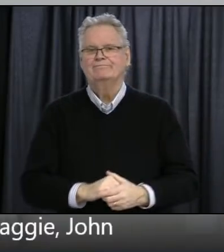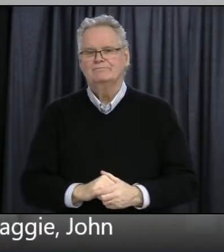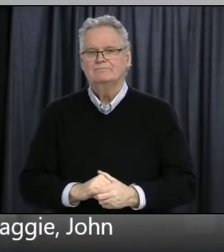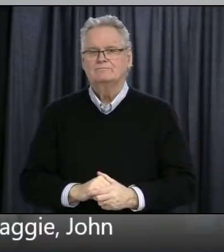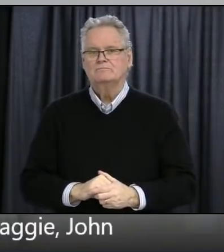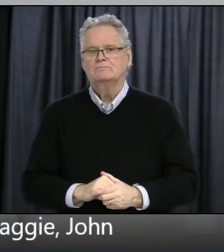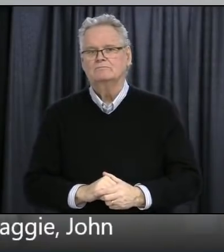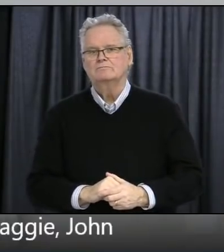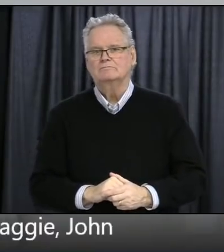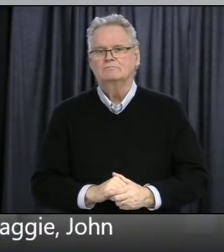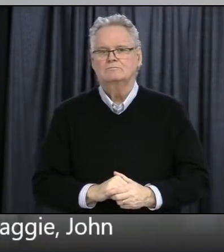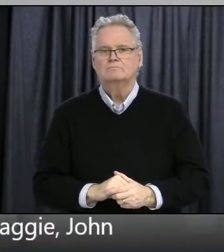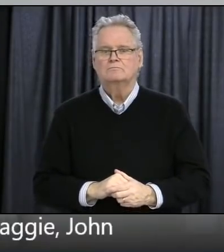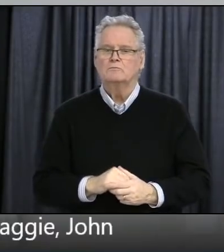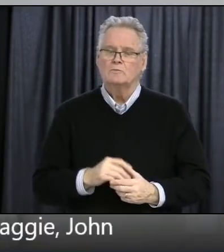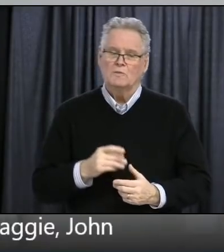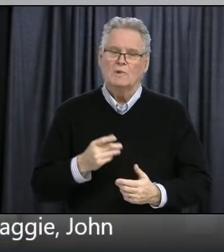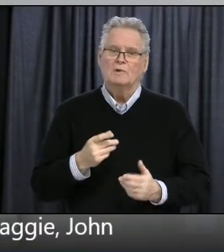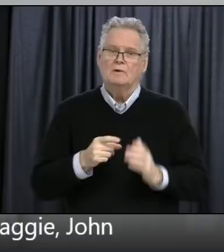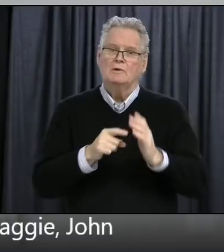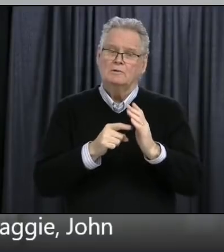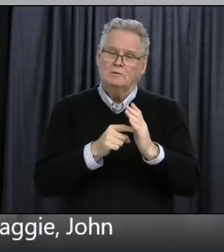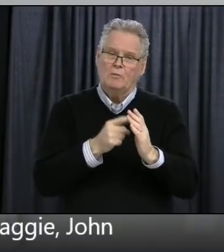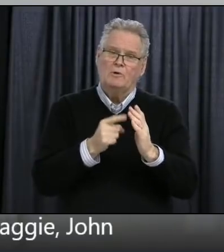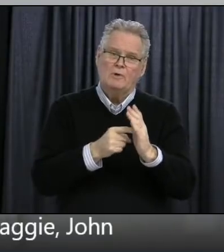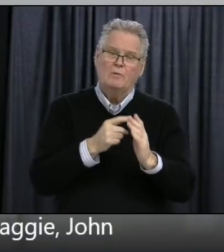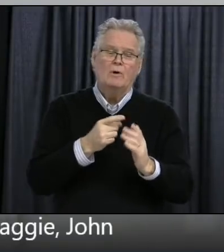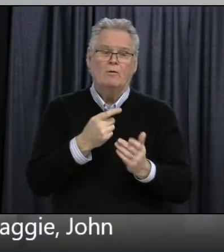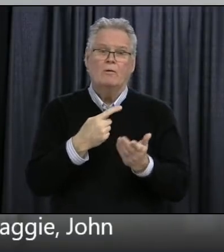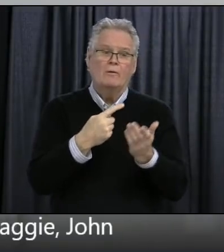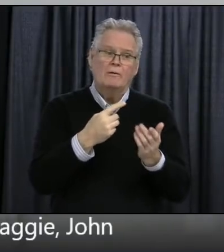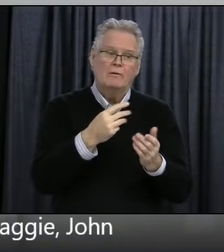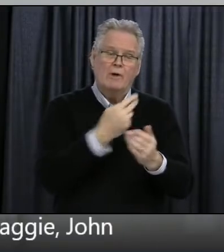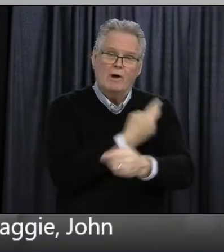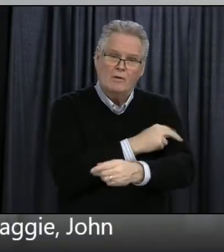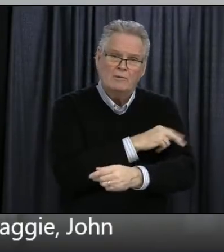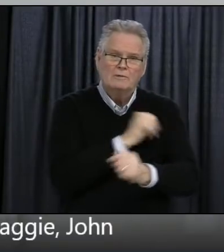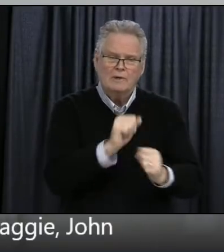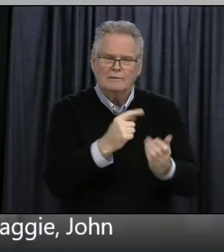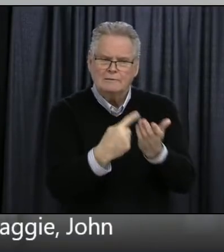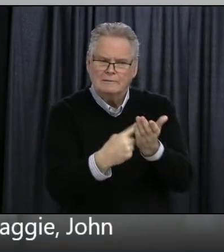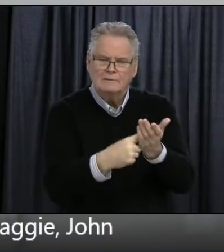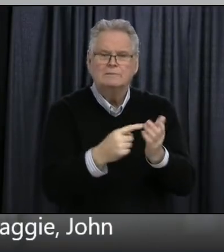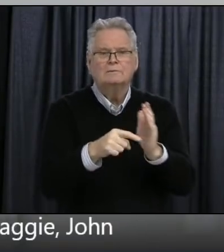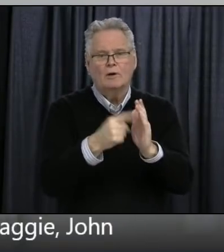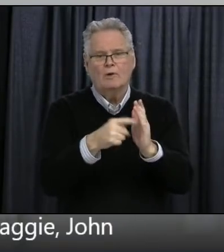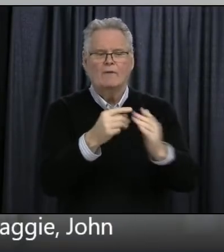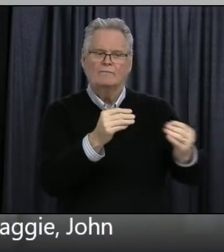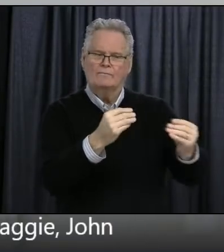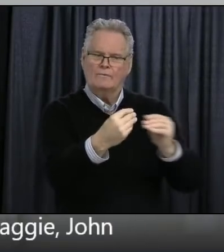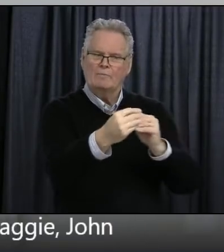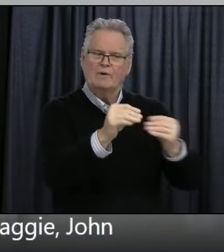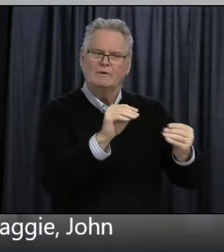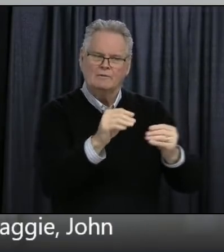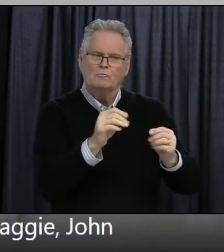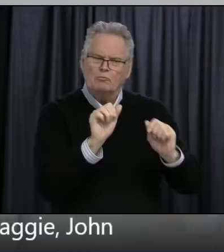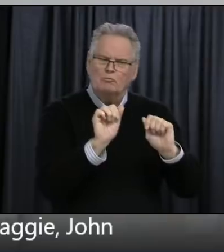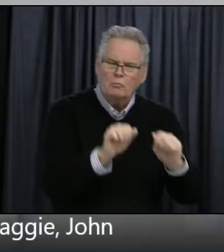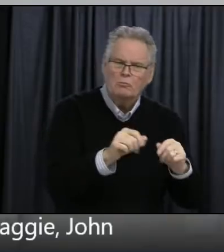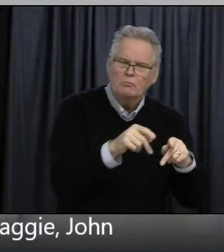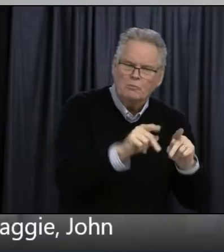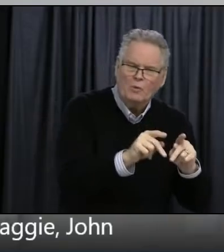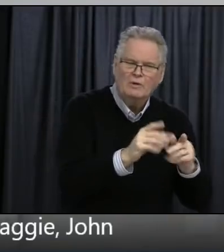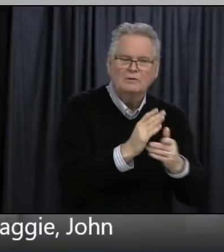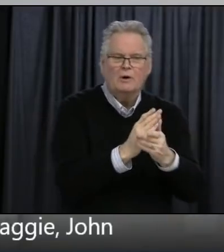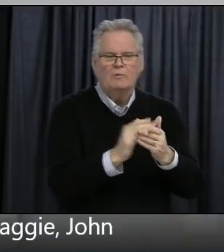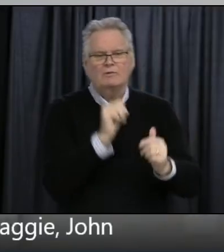It is still, unfortunately, predicated and based on the idea that we have to be careful the number of people we let in simply